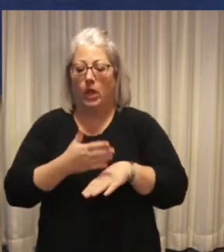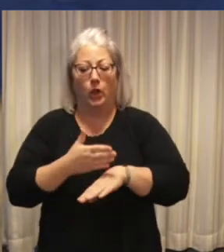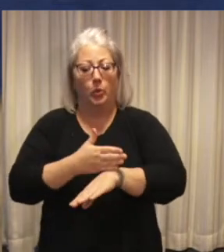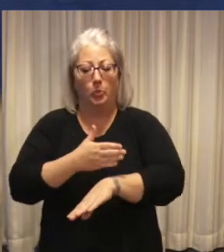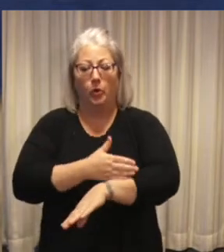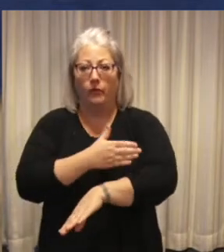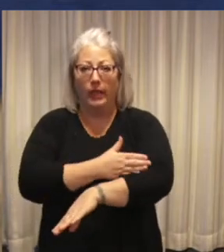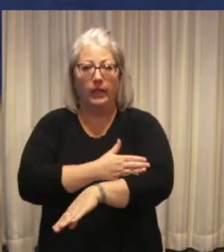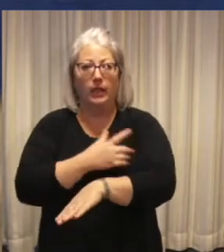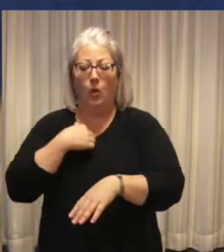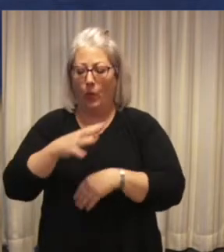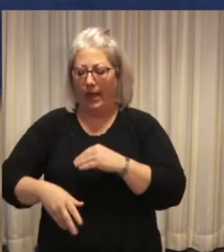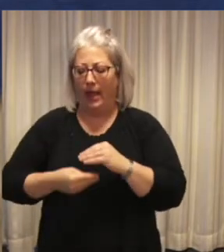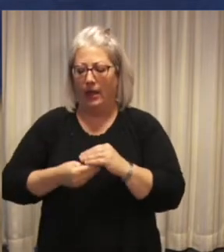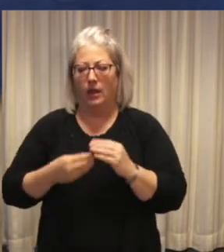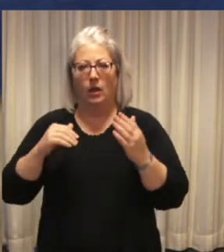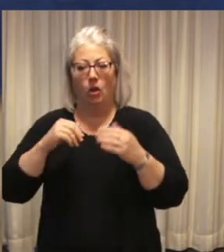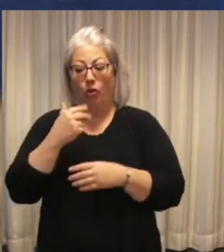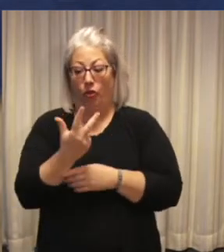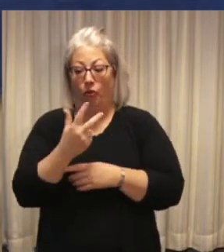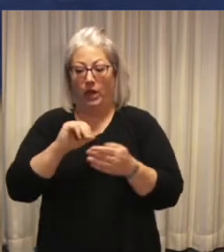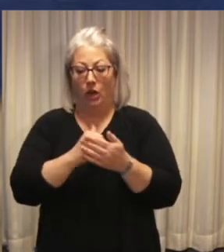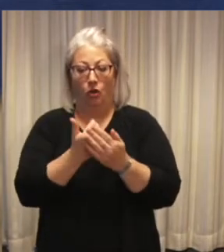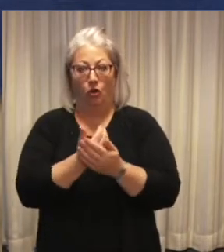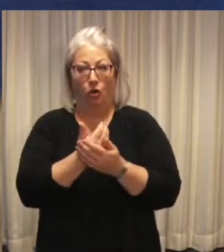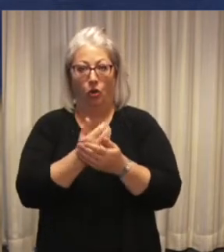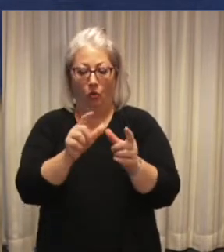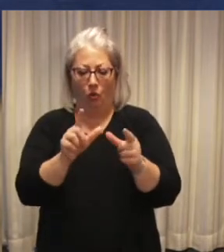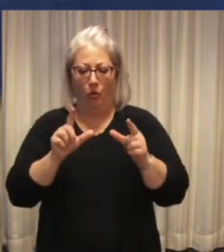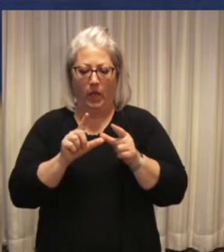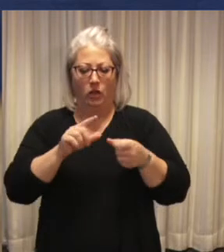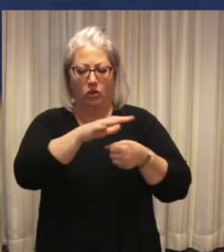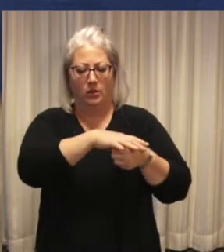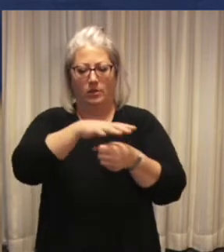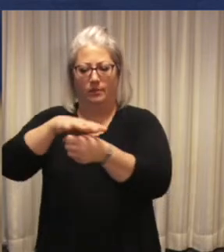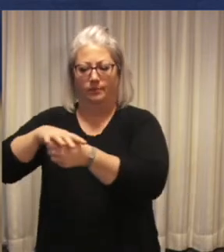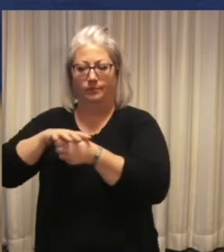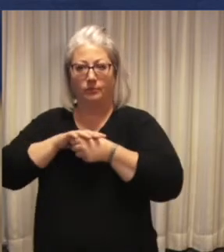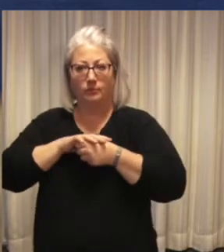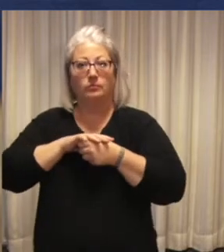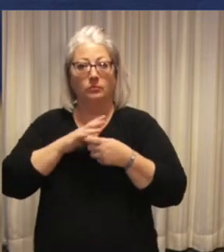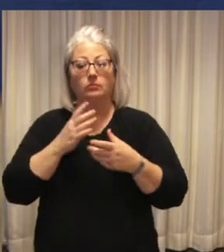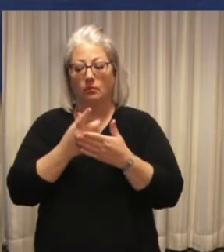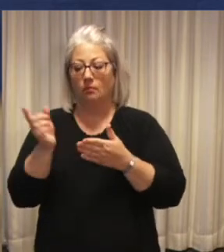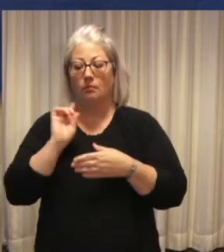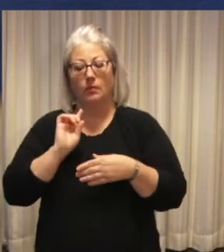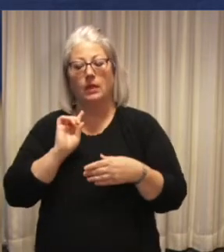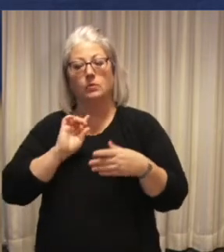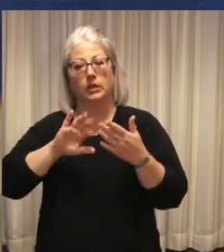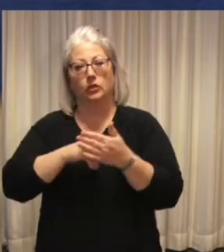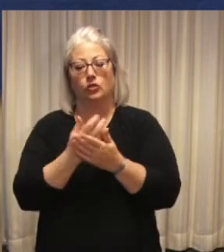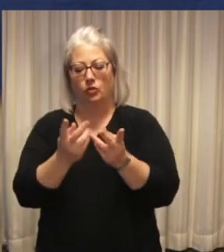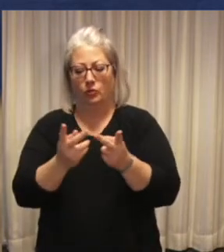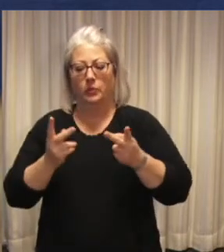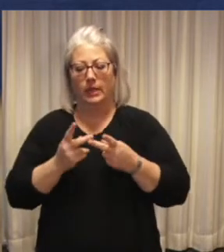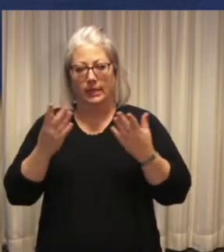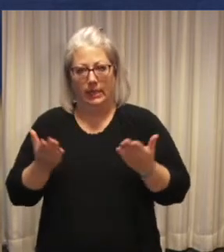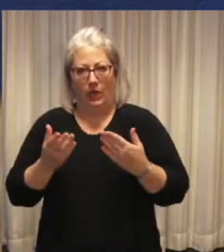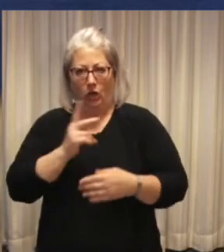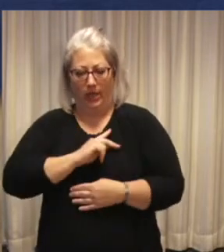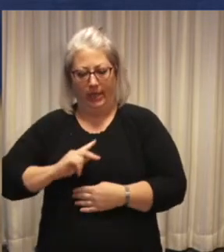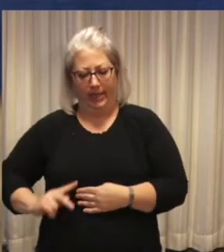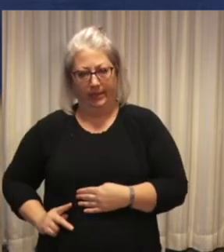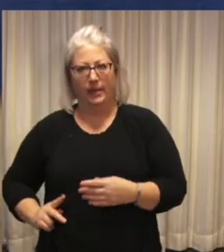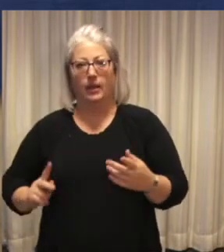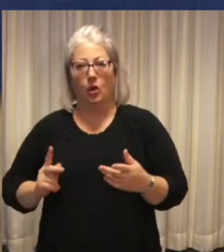three new locations last week. I spoke to Mayor Noble. He made some suggestions, so we added some new places here in Kingston. We're sending out